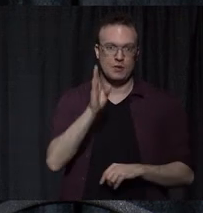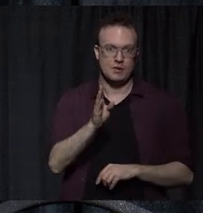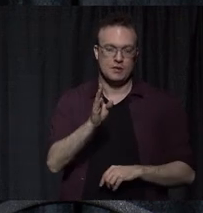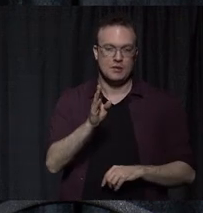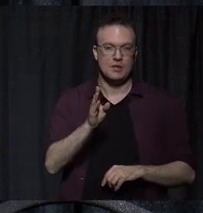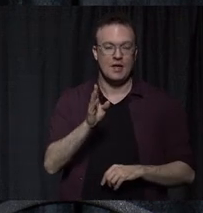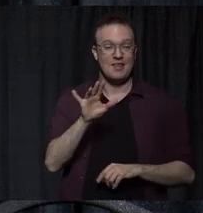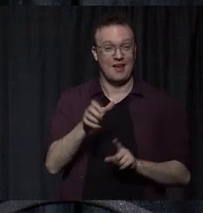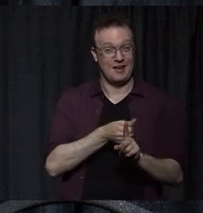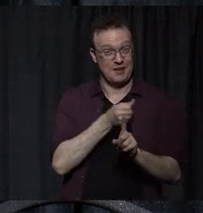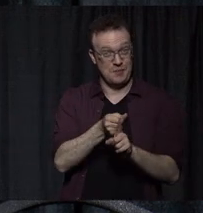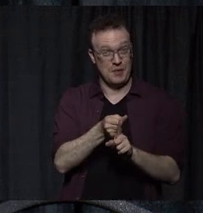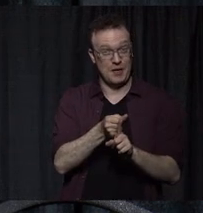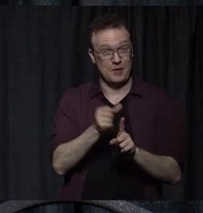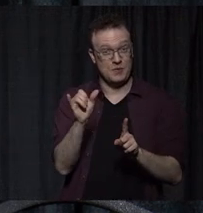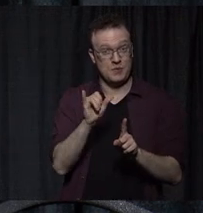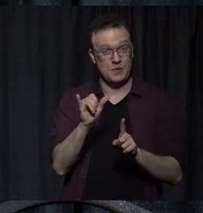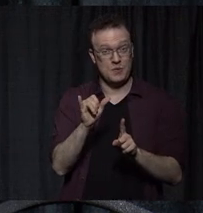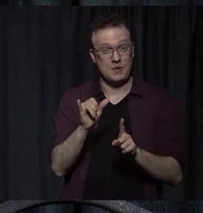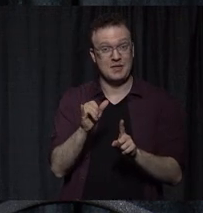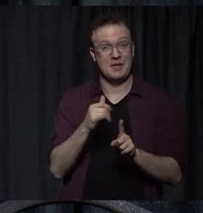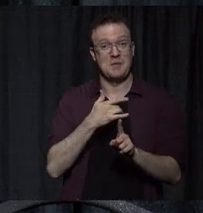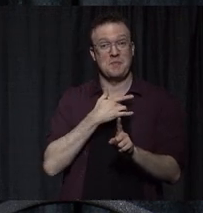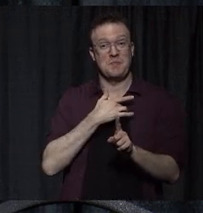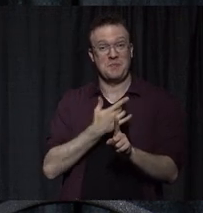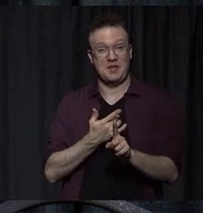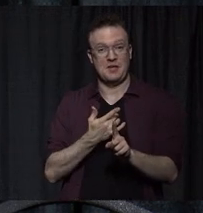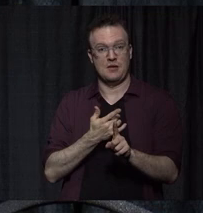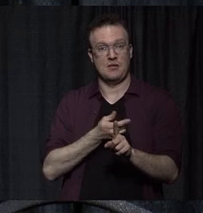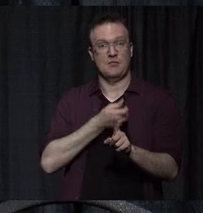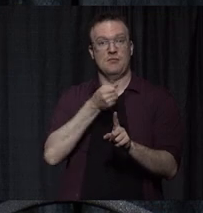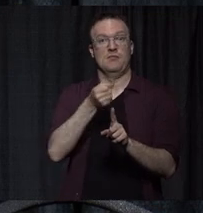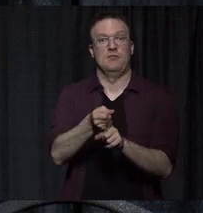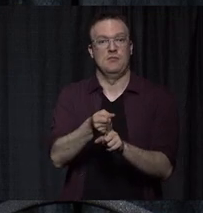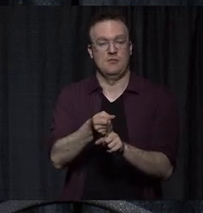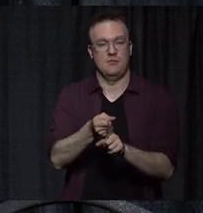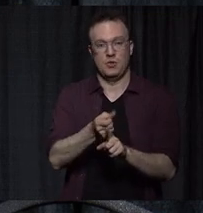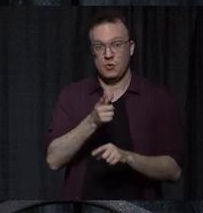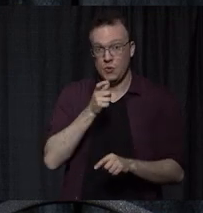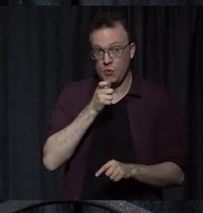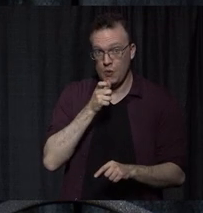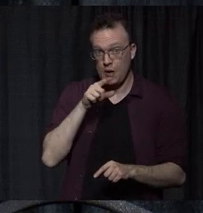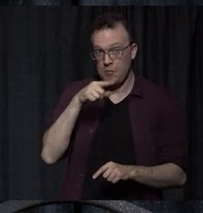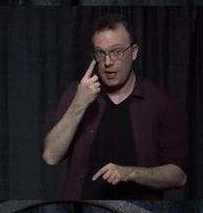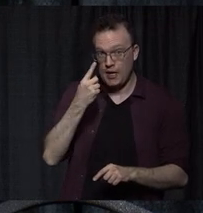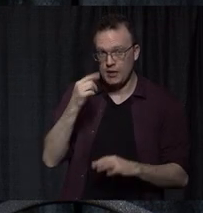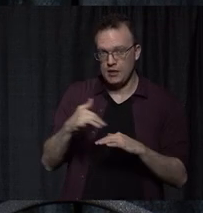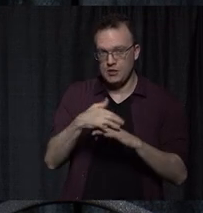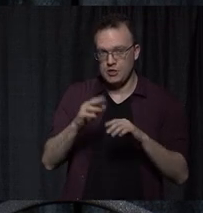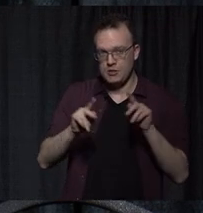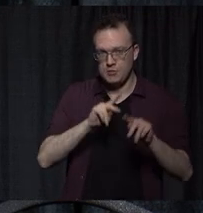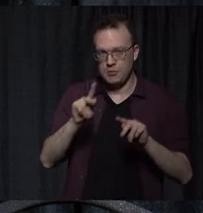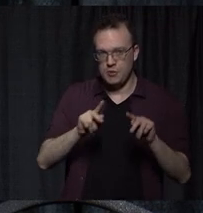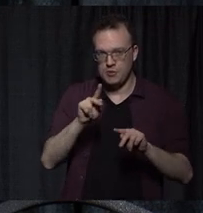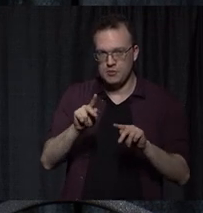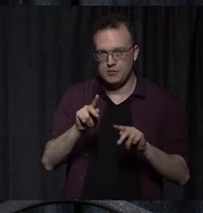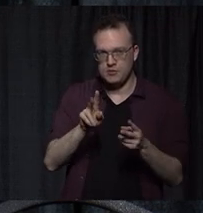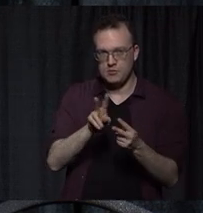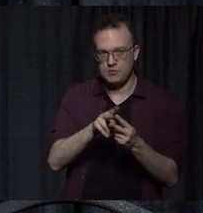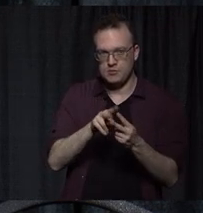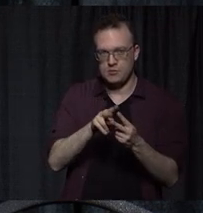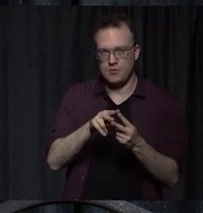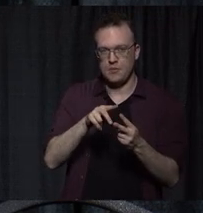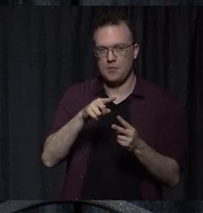And that impact is most felt by Black and Indigenous people, by Black and Indigenous